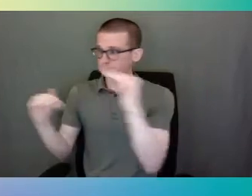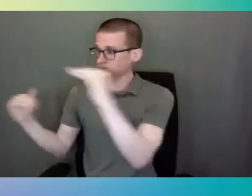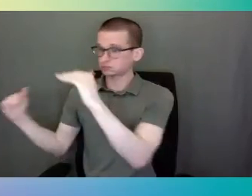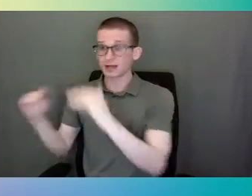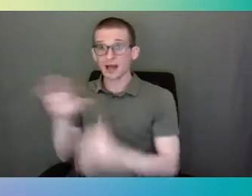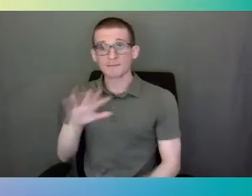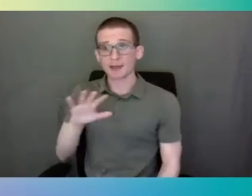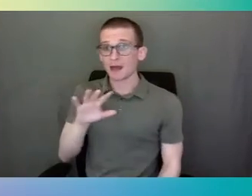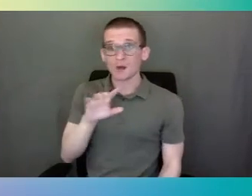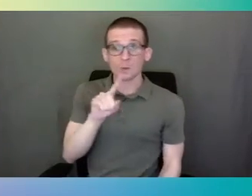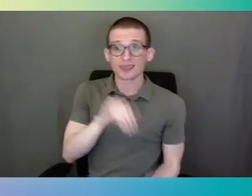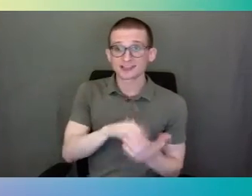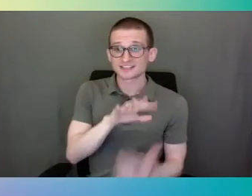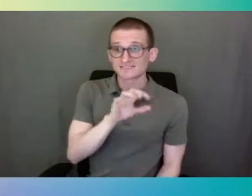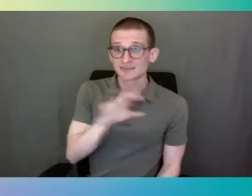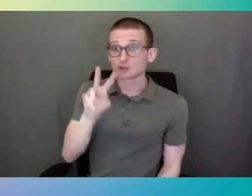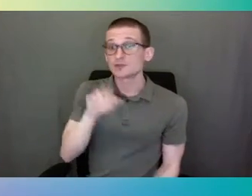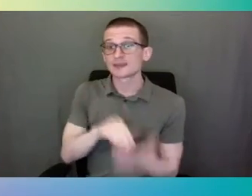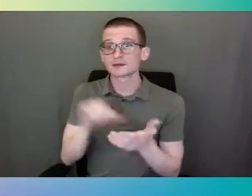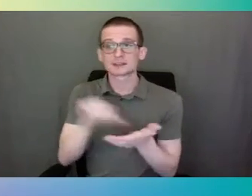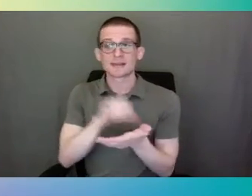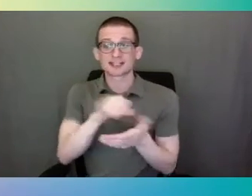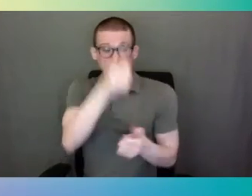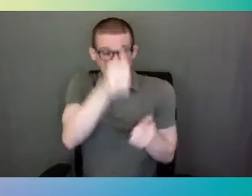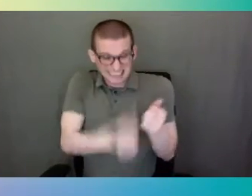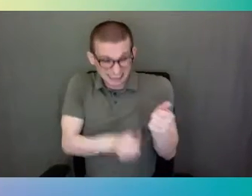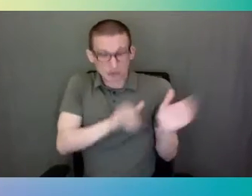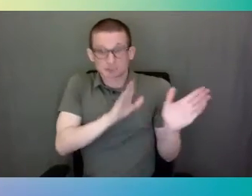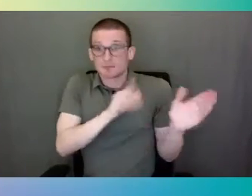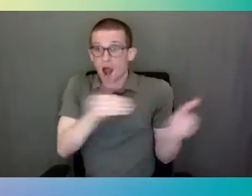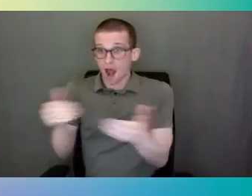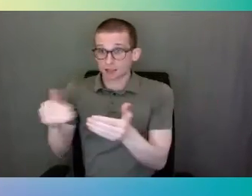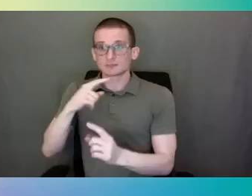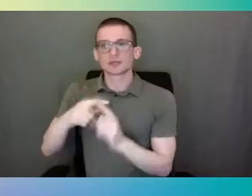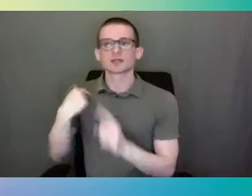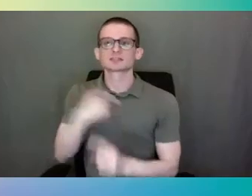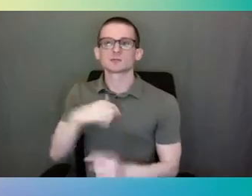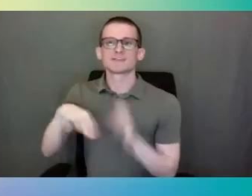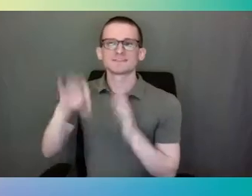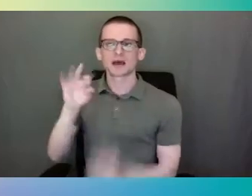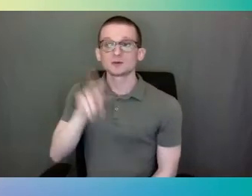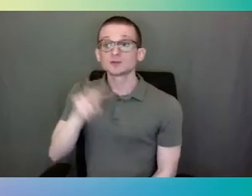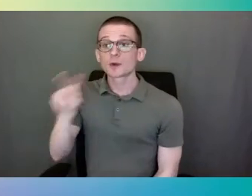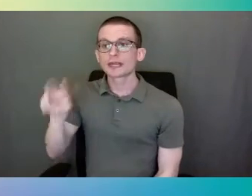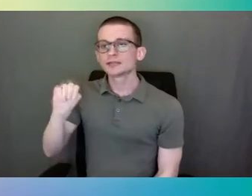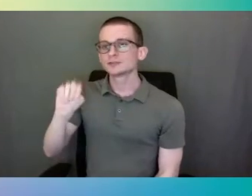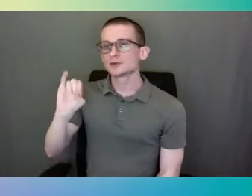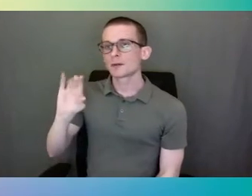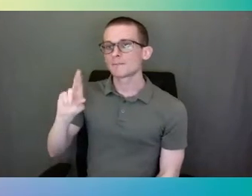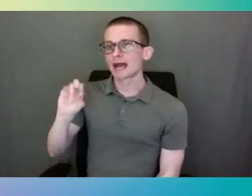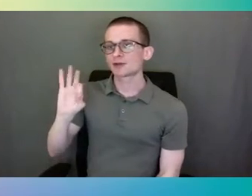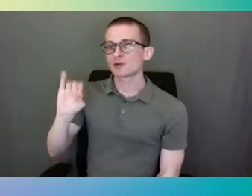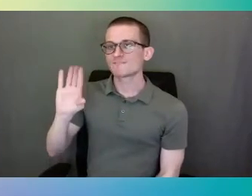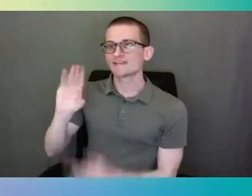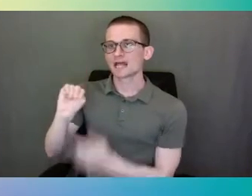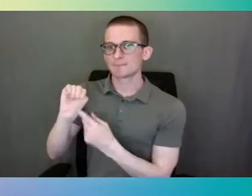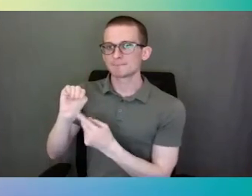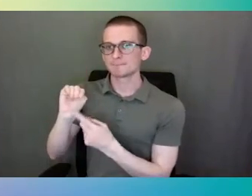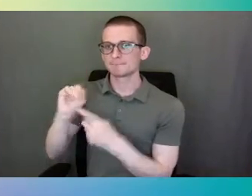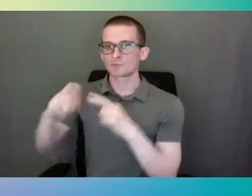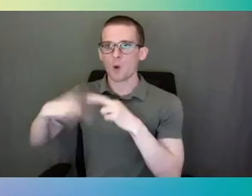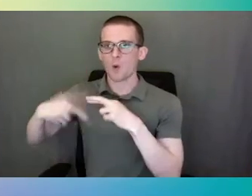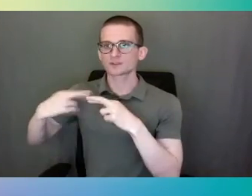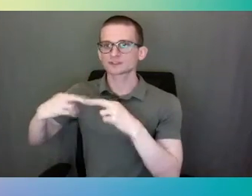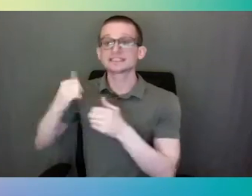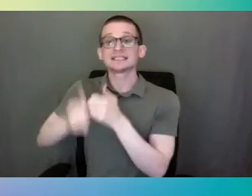we found 22 microfilm rolls that each had about 2,000 sheets of paper on them. So you do the